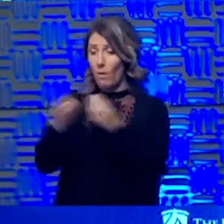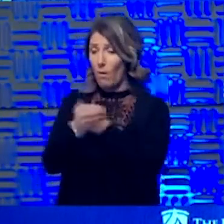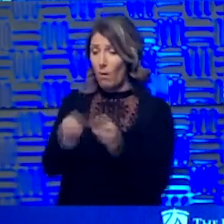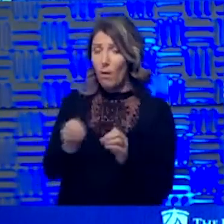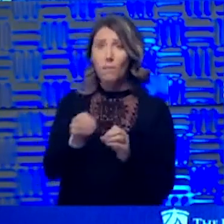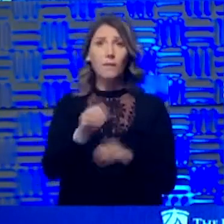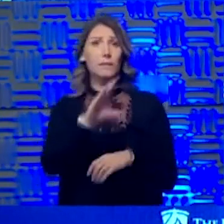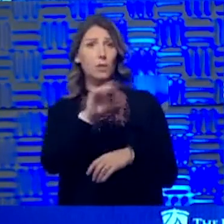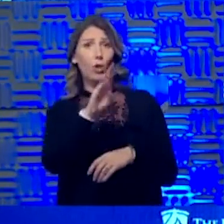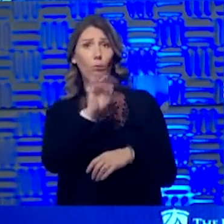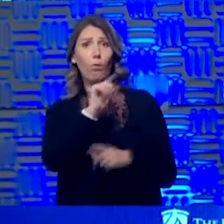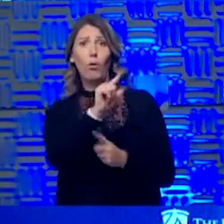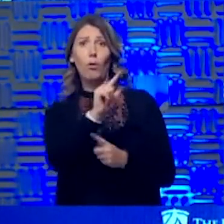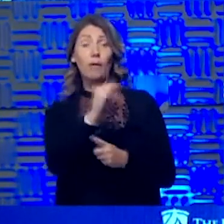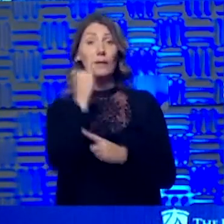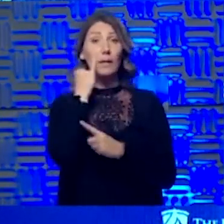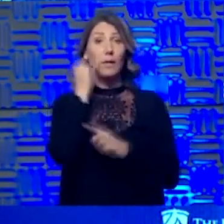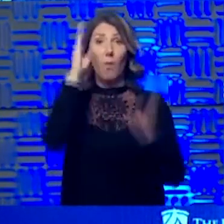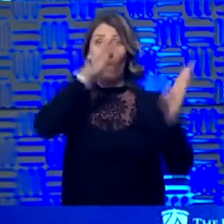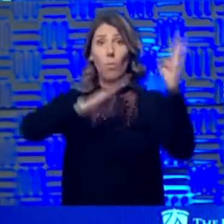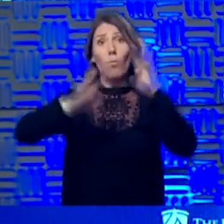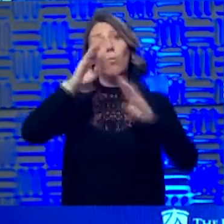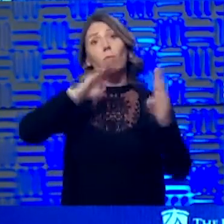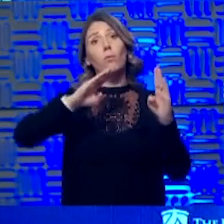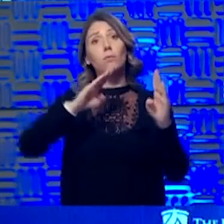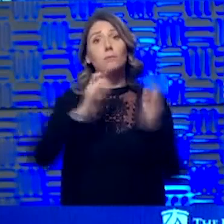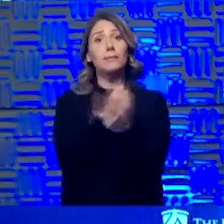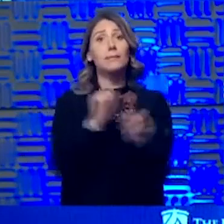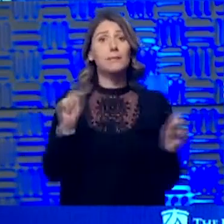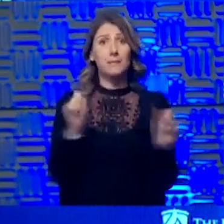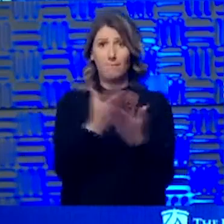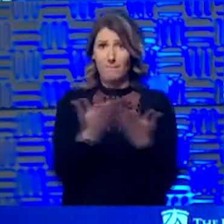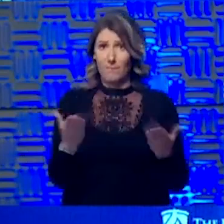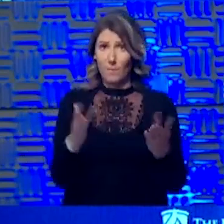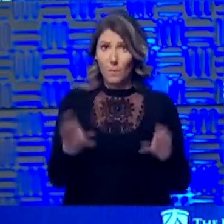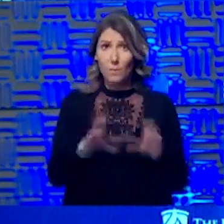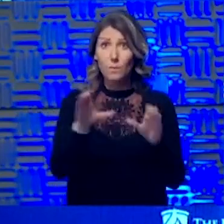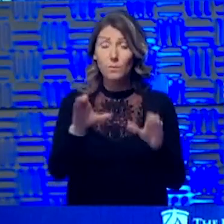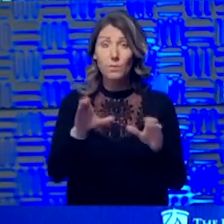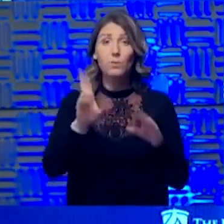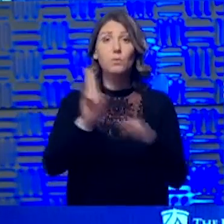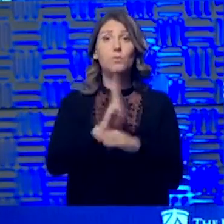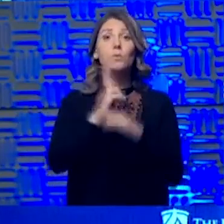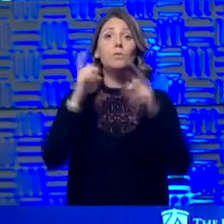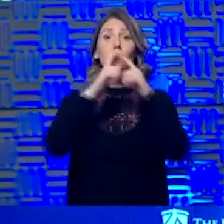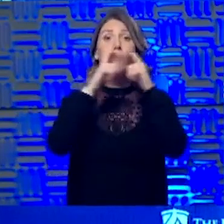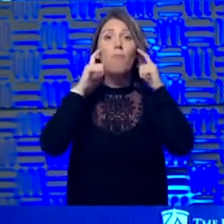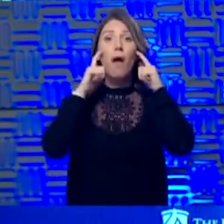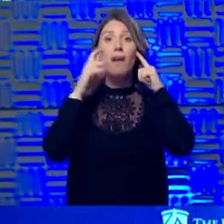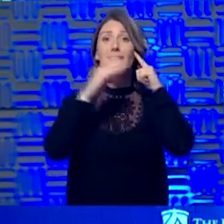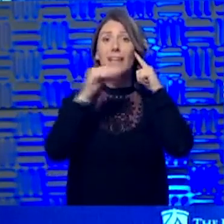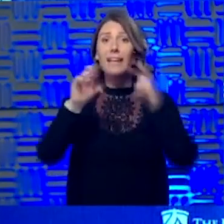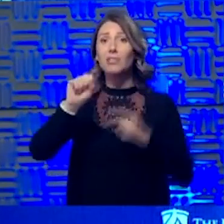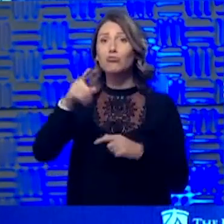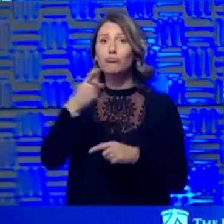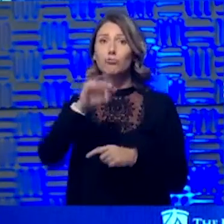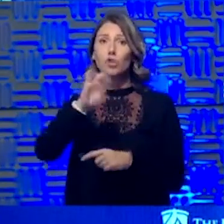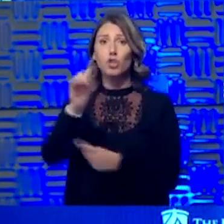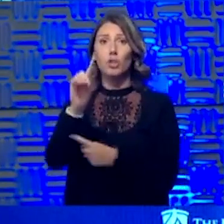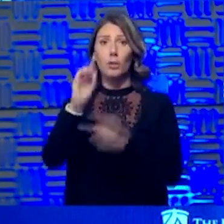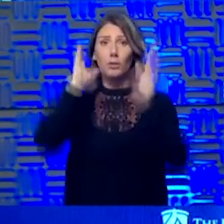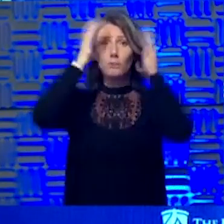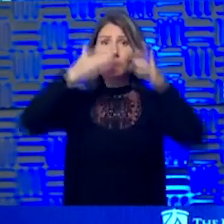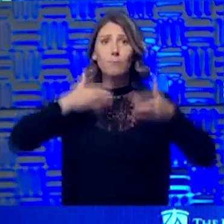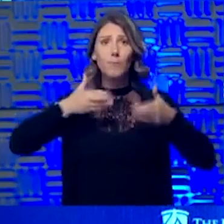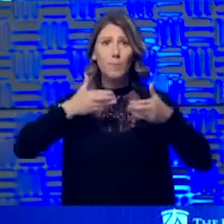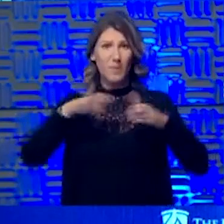that, then the safest thing you can do is to wear a mask and then a face shield. And that will, if you do that in a cubicle 6